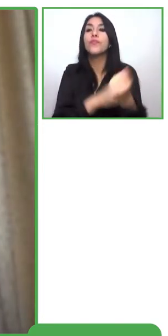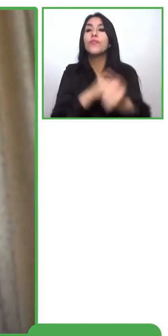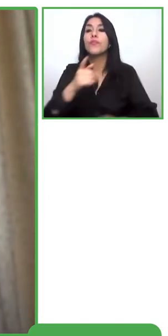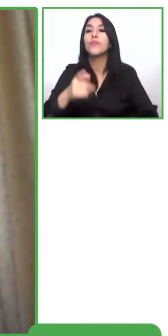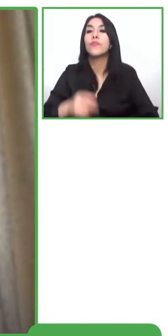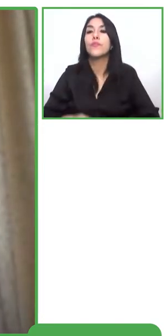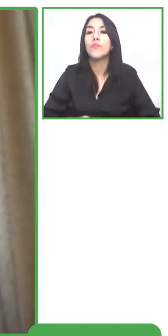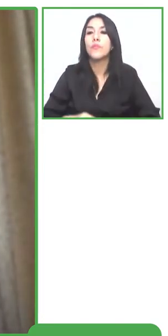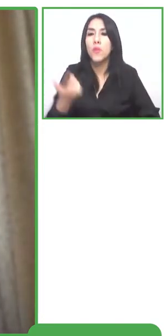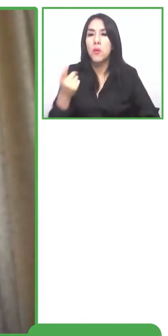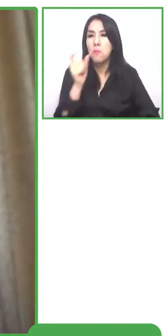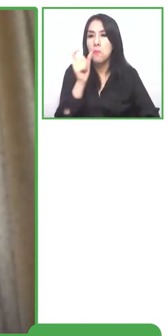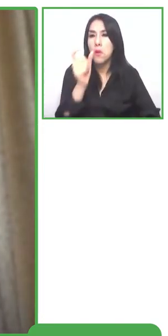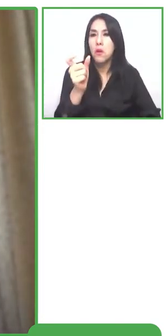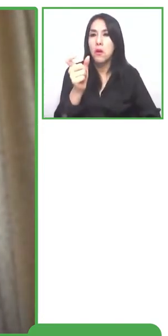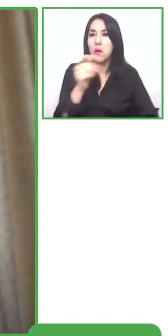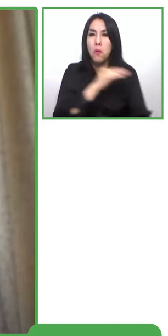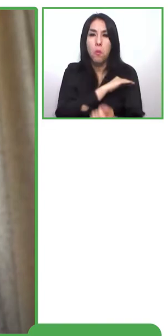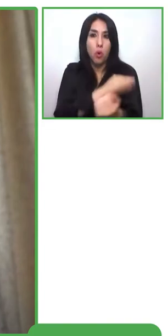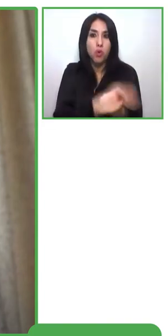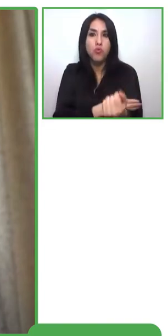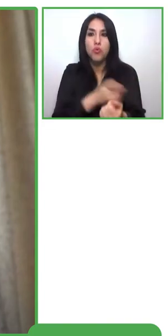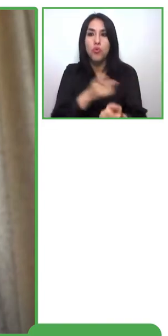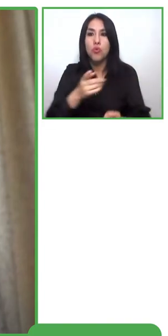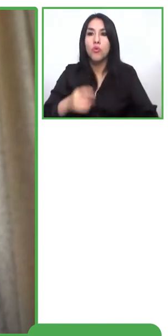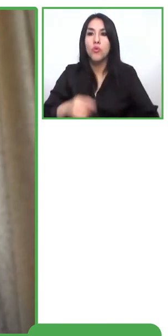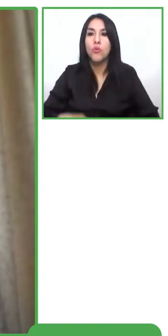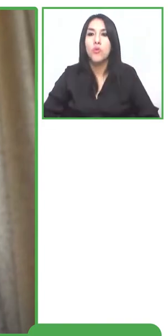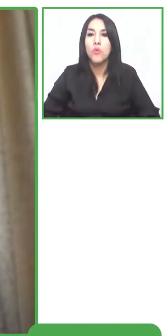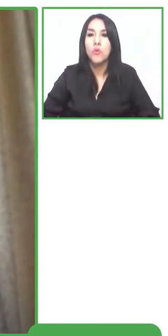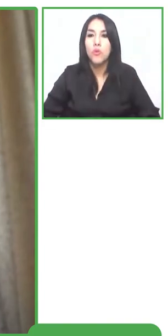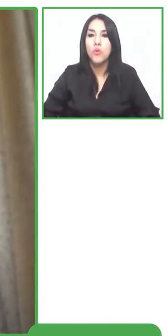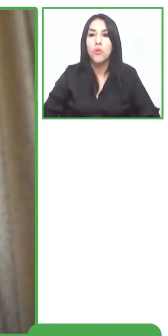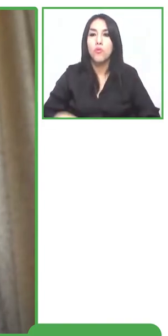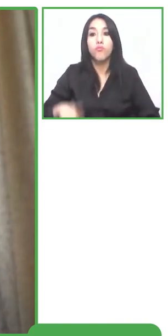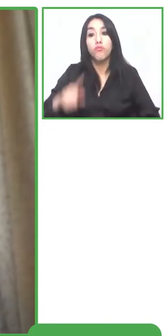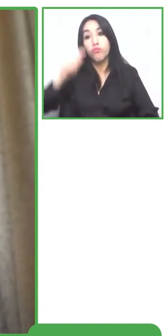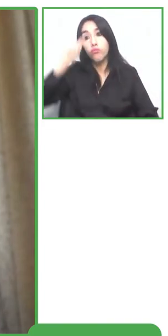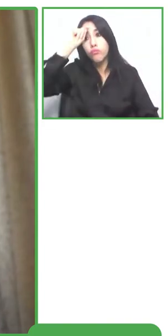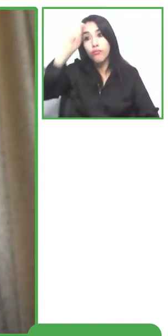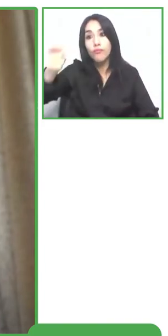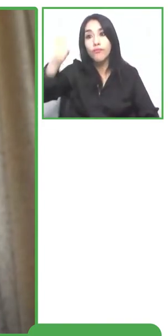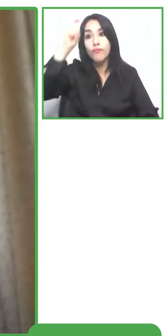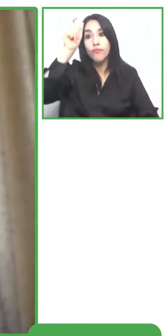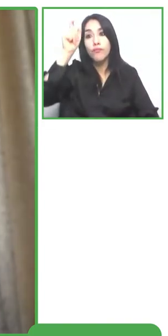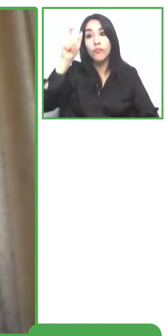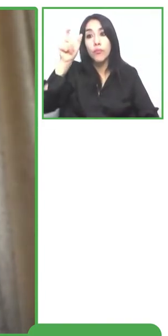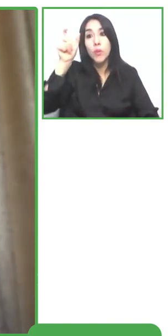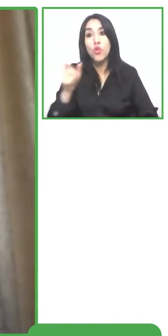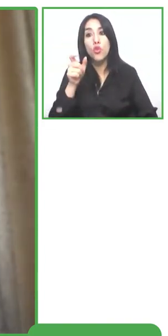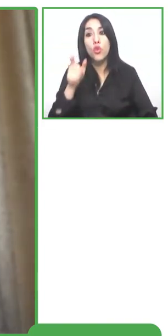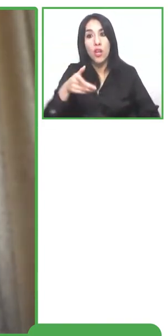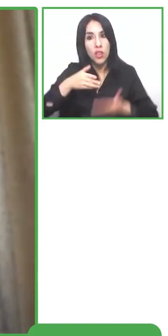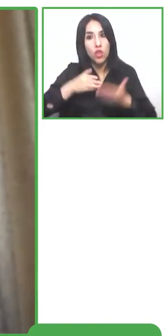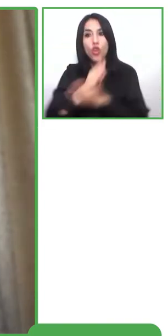of someone's, of our own value, acknowledgement of our rights, and the acknowledgement